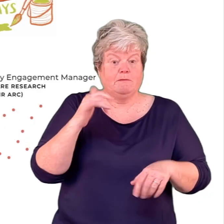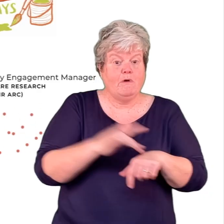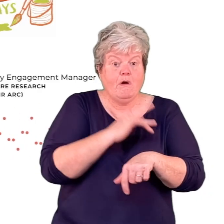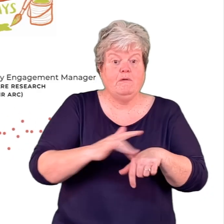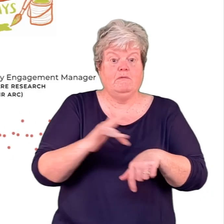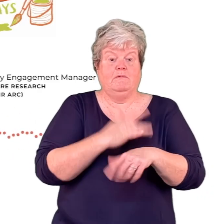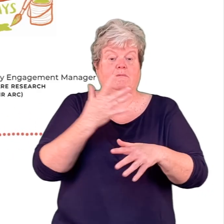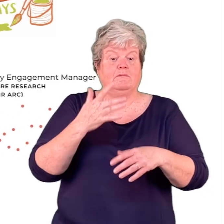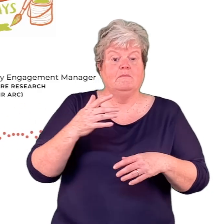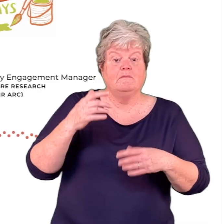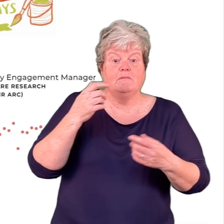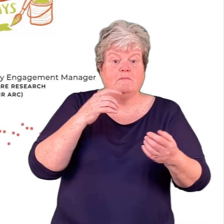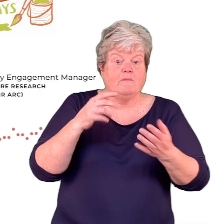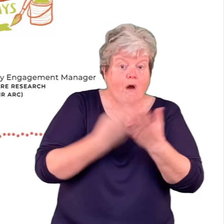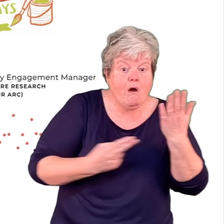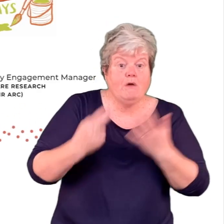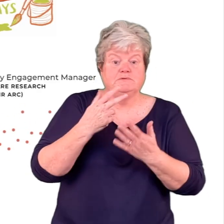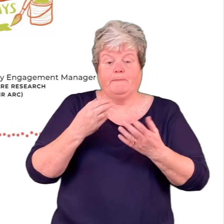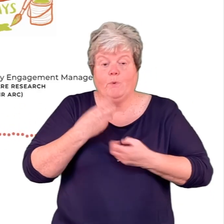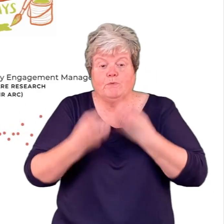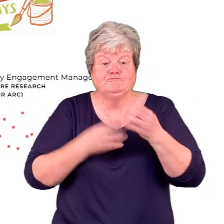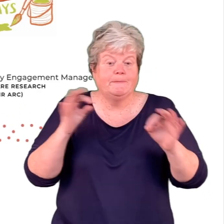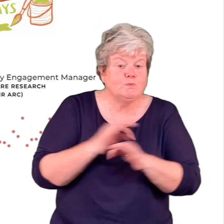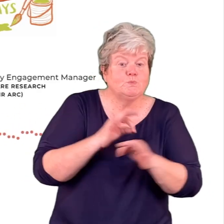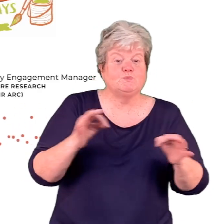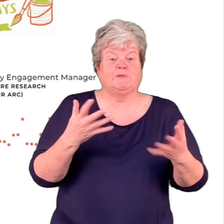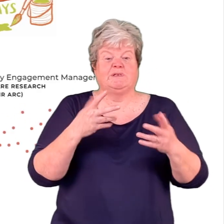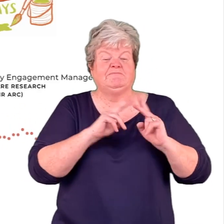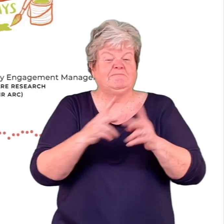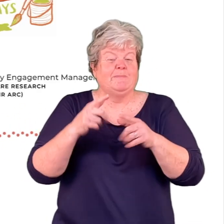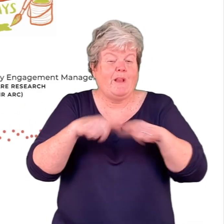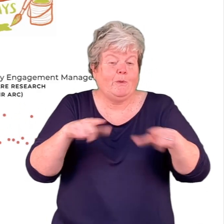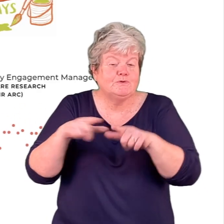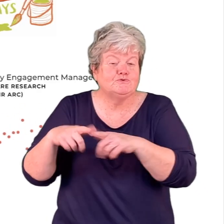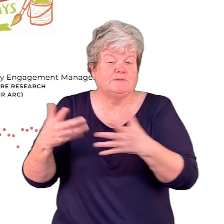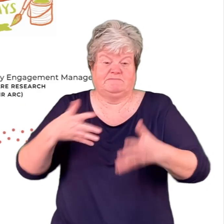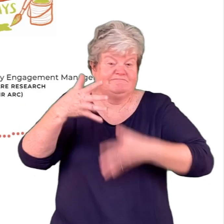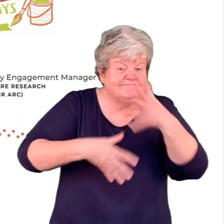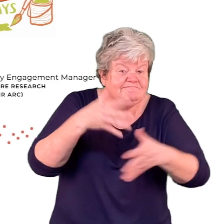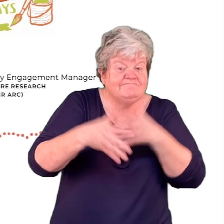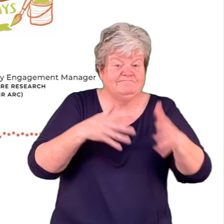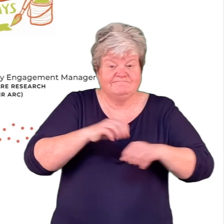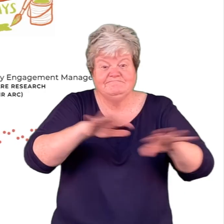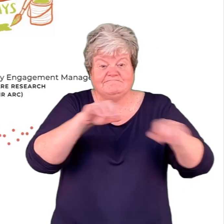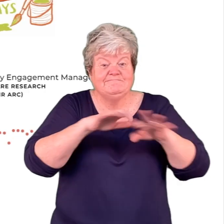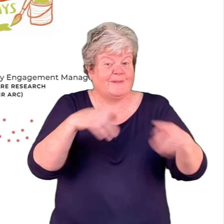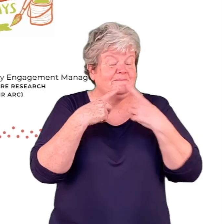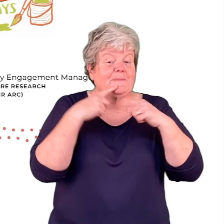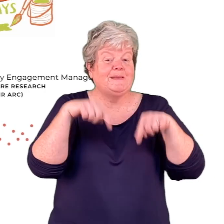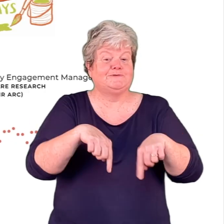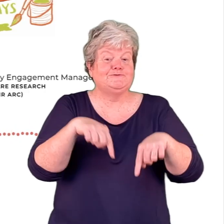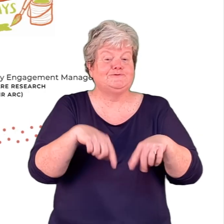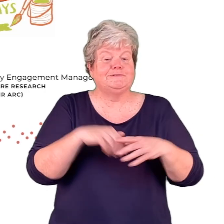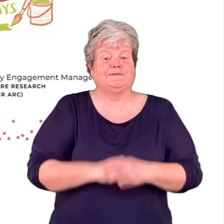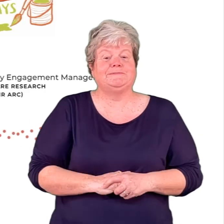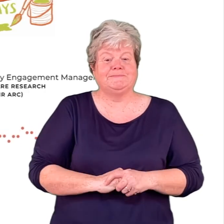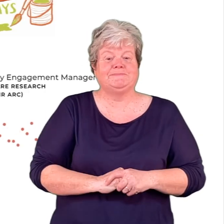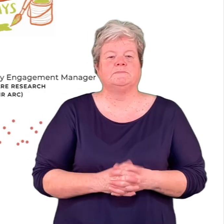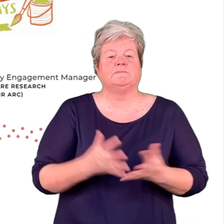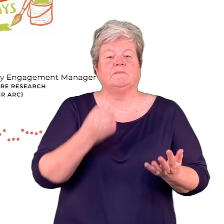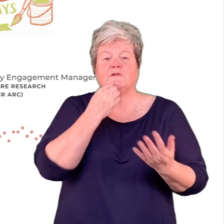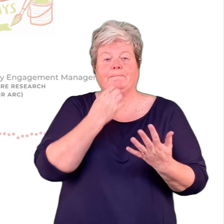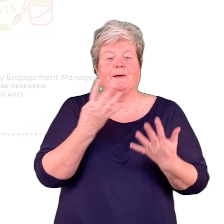art, drama, poetry, music, producing things in different languages, using British Sign Language to